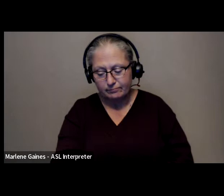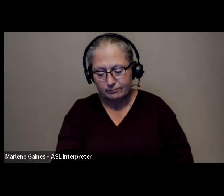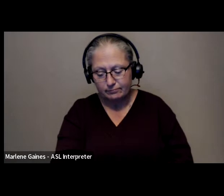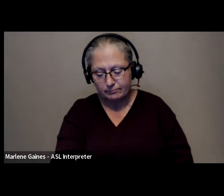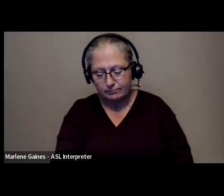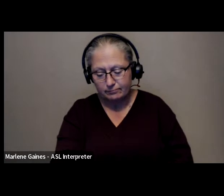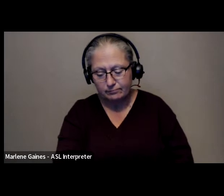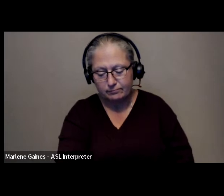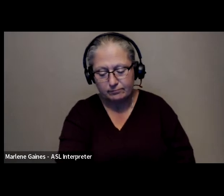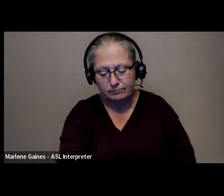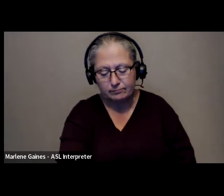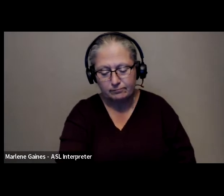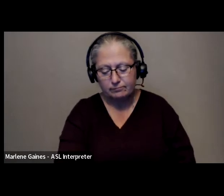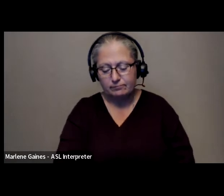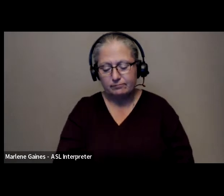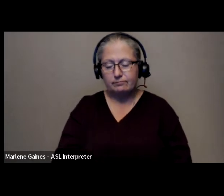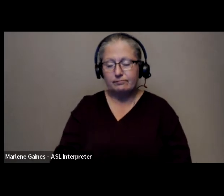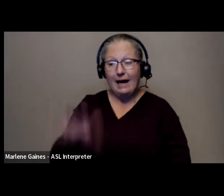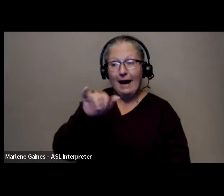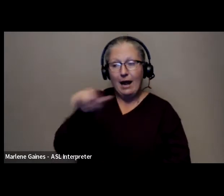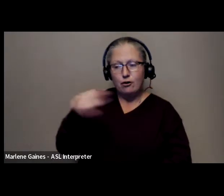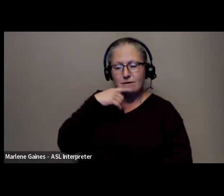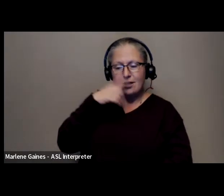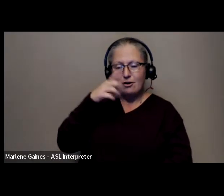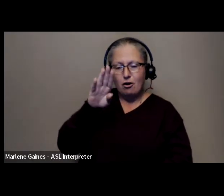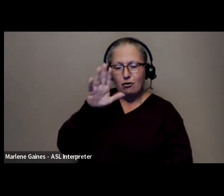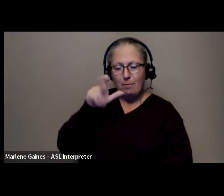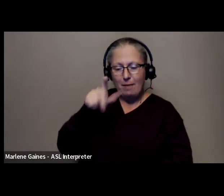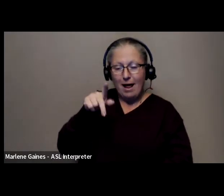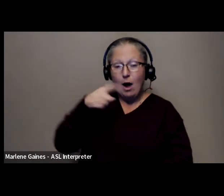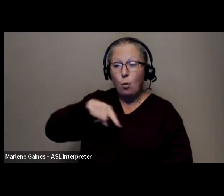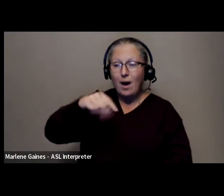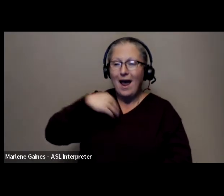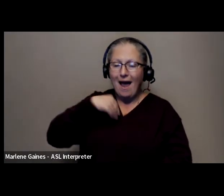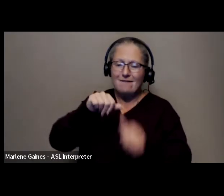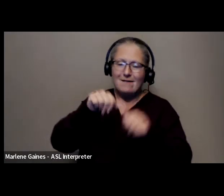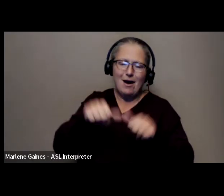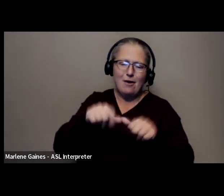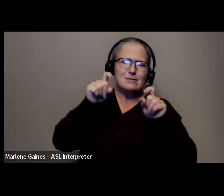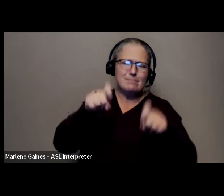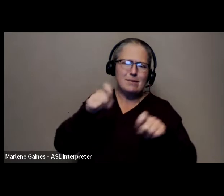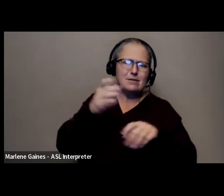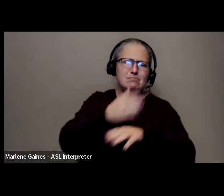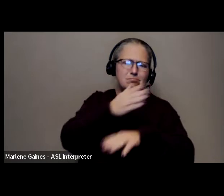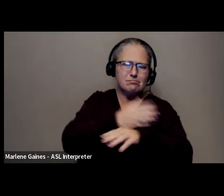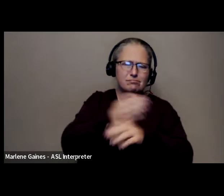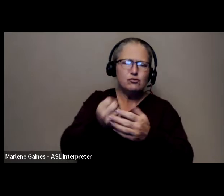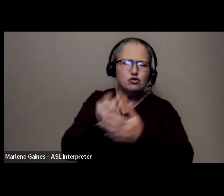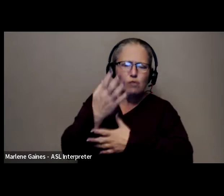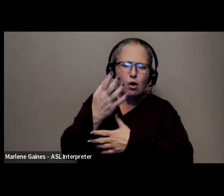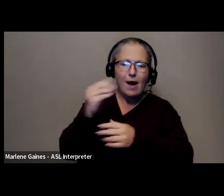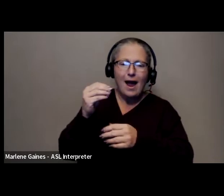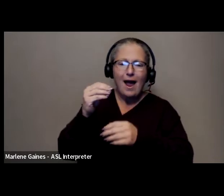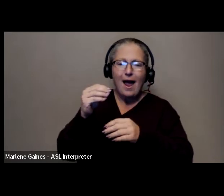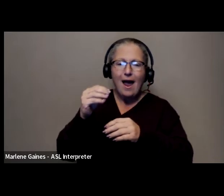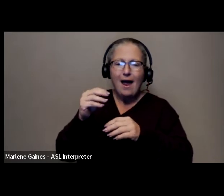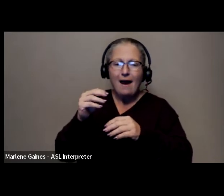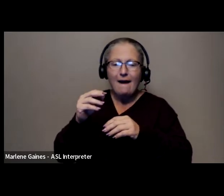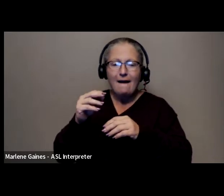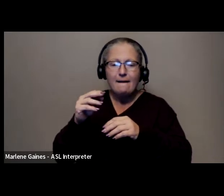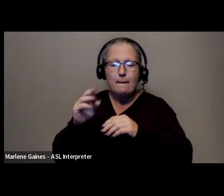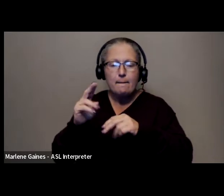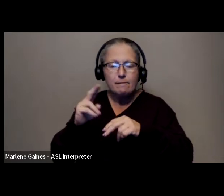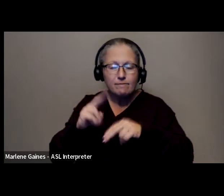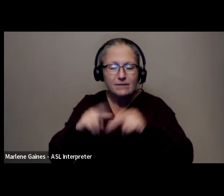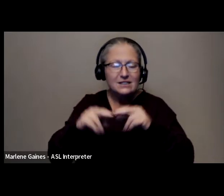you said, Dr. Black, that we have in areas to grow, and in facilities, that's something that we need to keep looking at